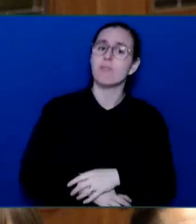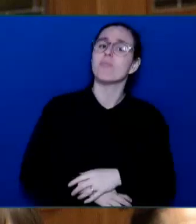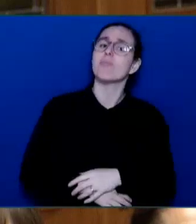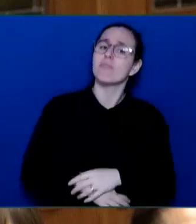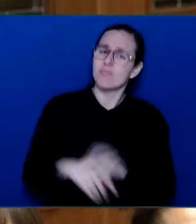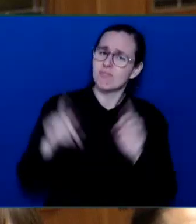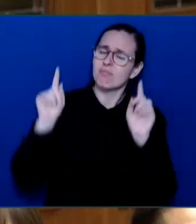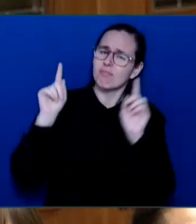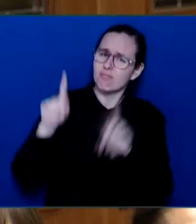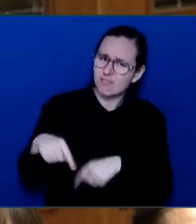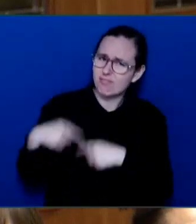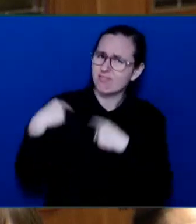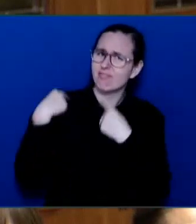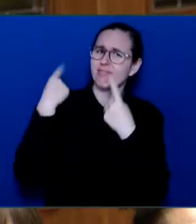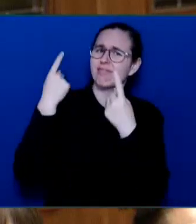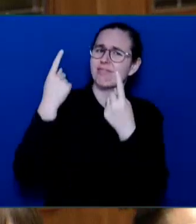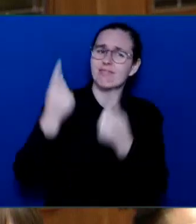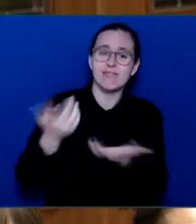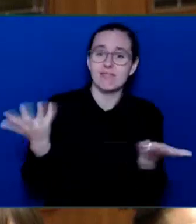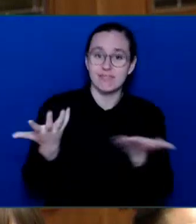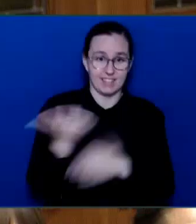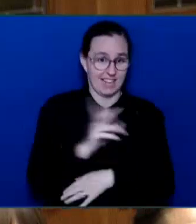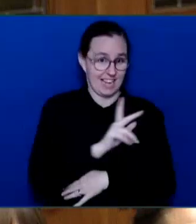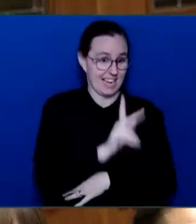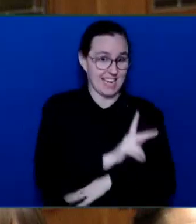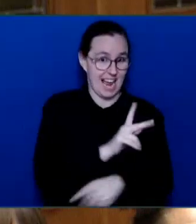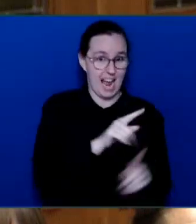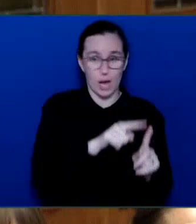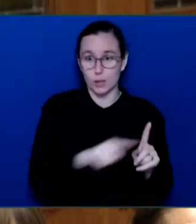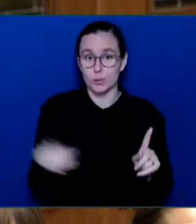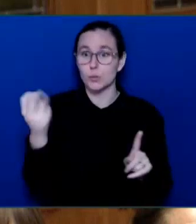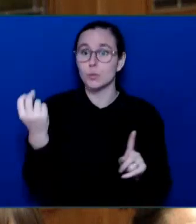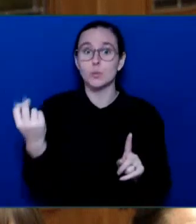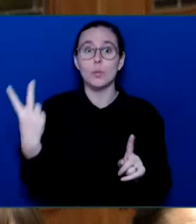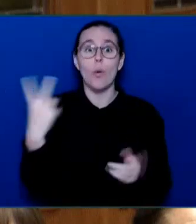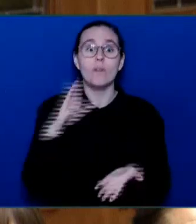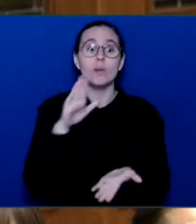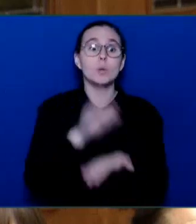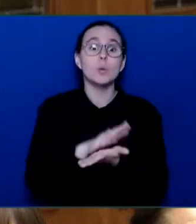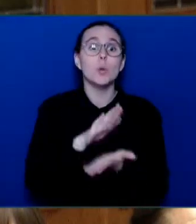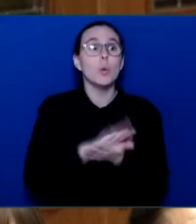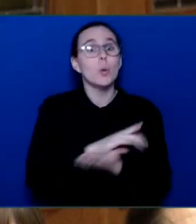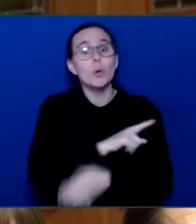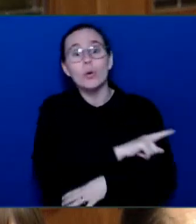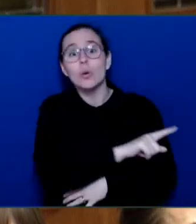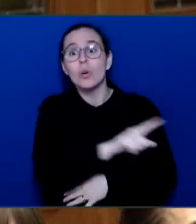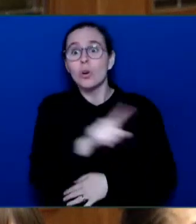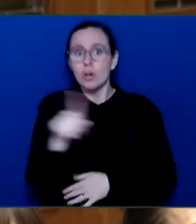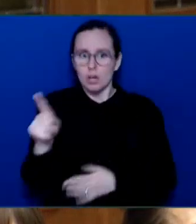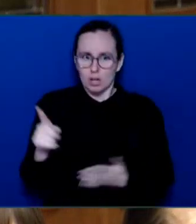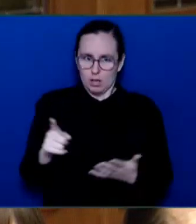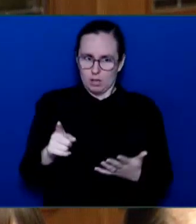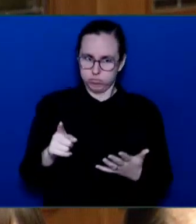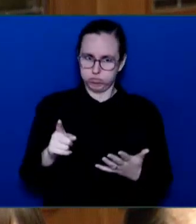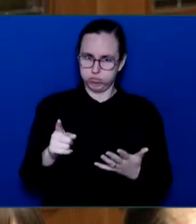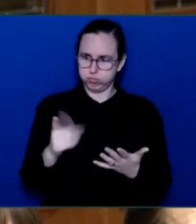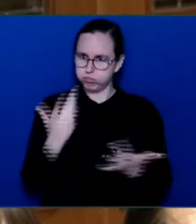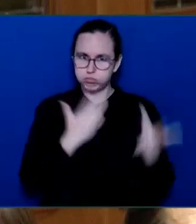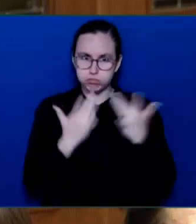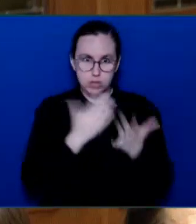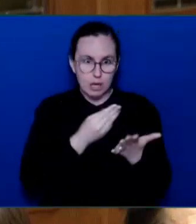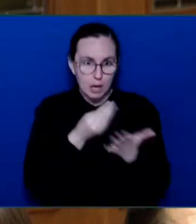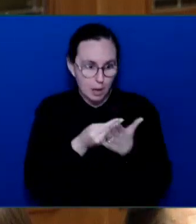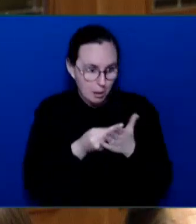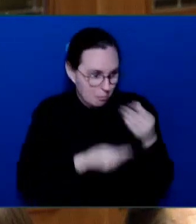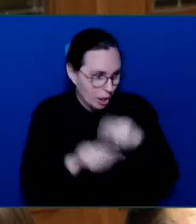school districts are forced to make difficult budget decisions. Programs are being cut due to insufficient resources, and teachers